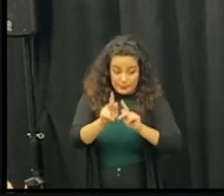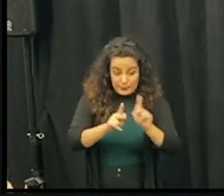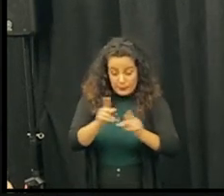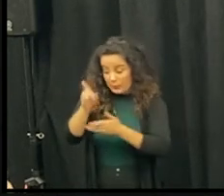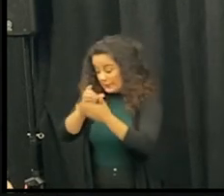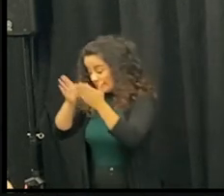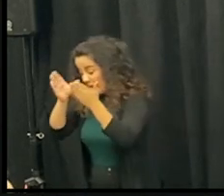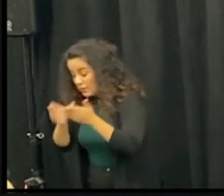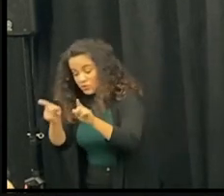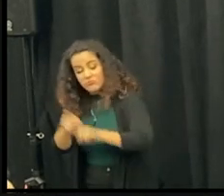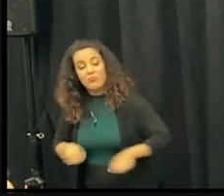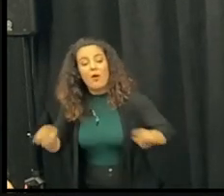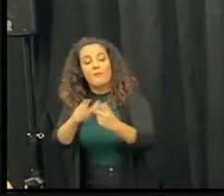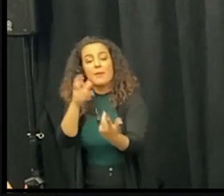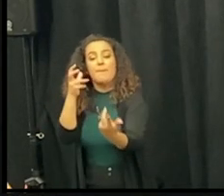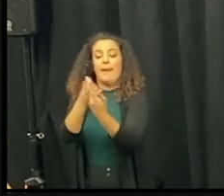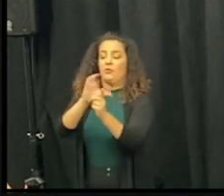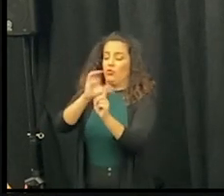those, you know,